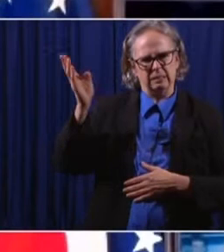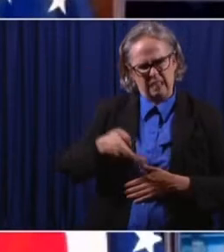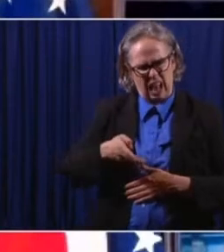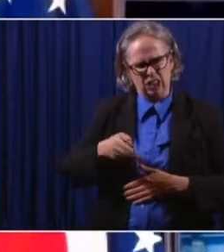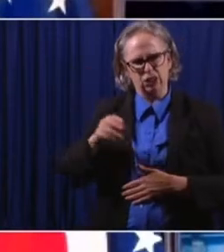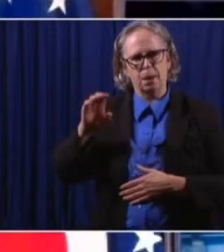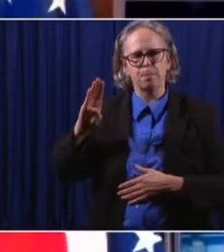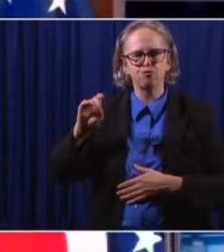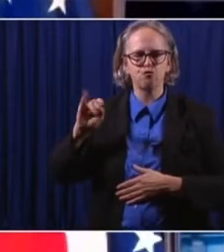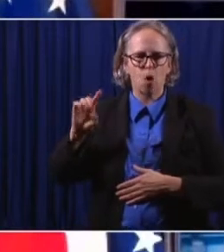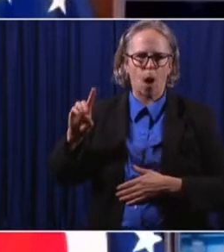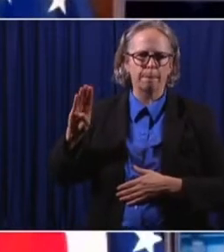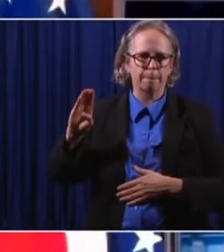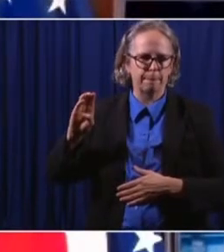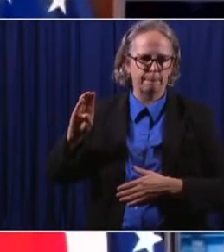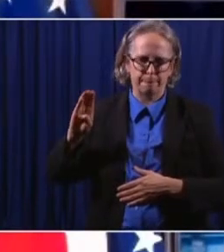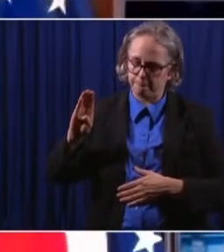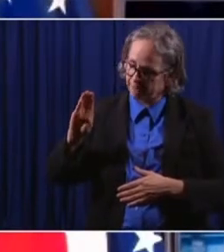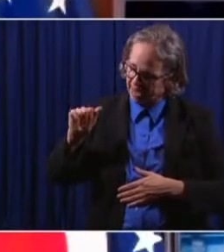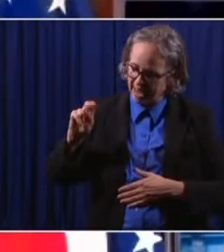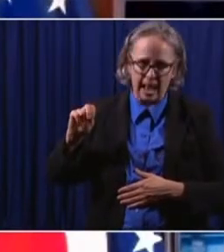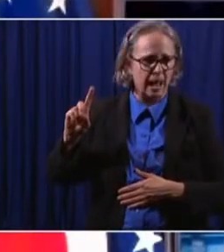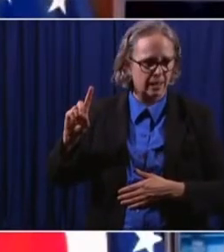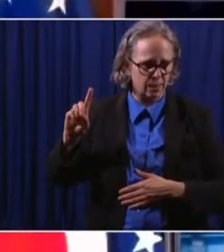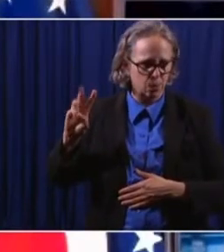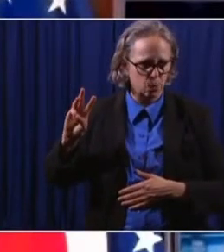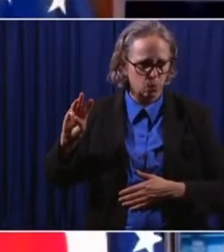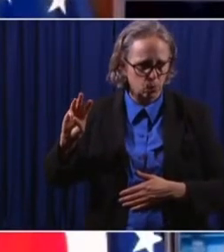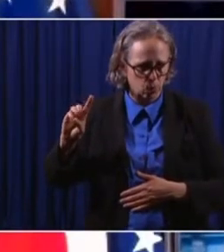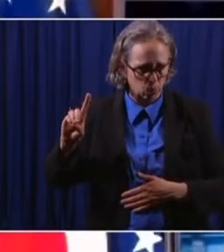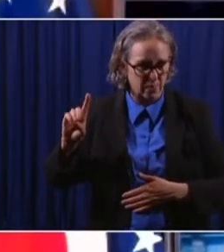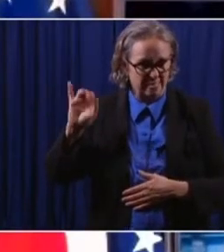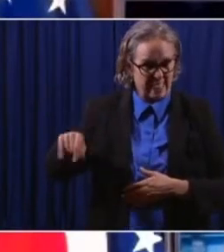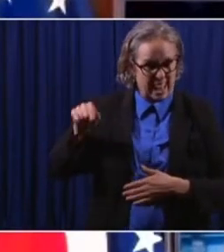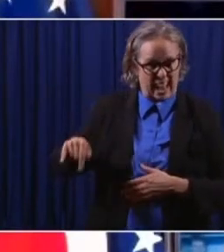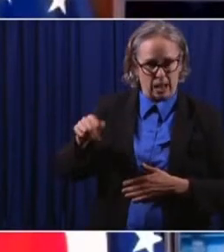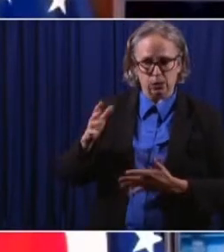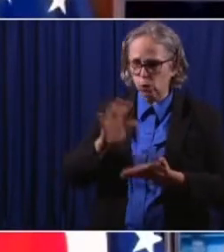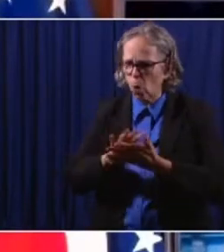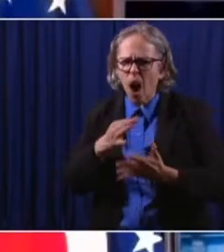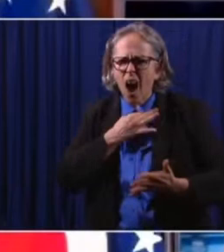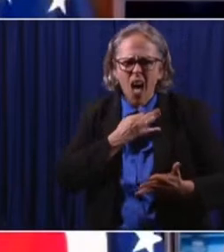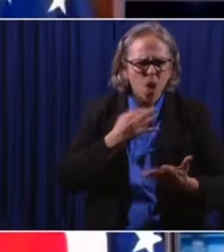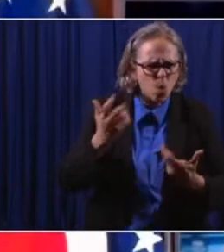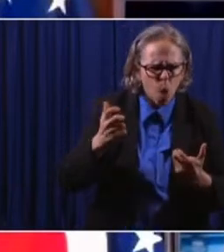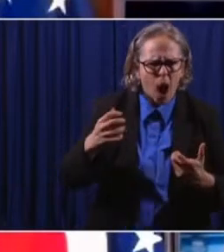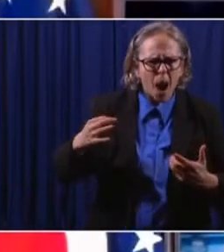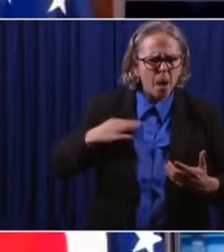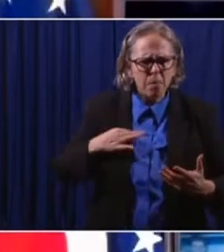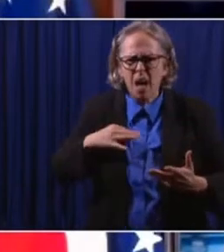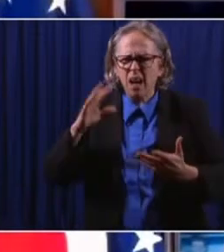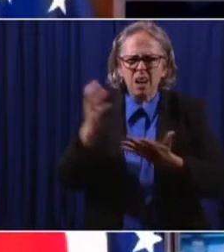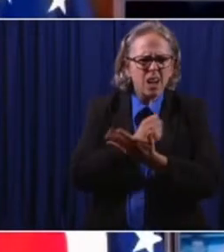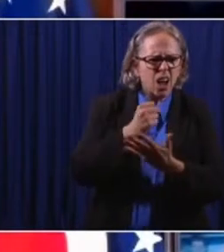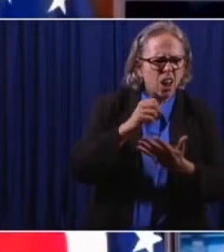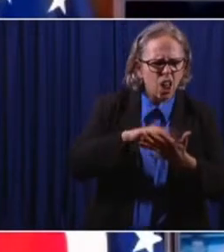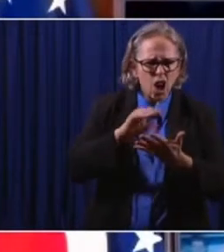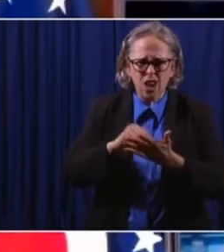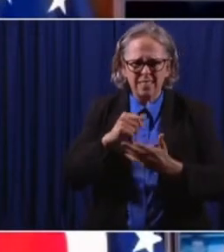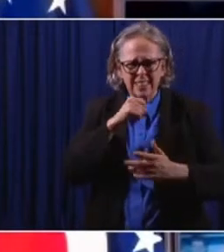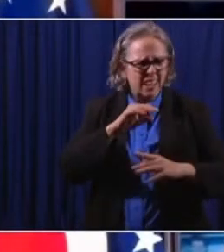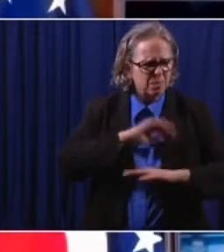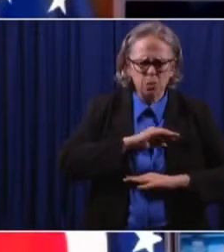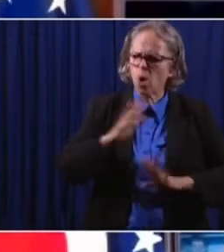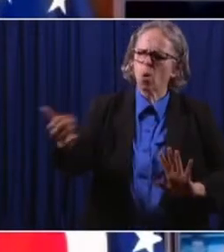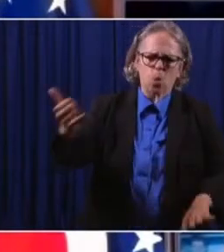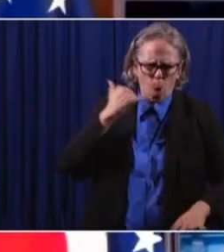innovate.ohio.gov/broadband. So any school district that wants to understand how they can do this, the information's there. And if that's not enough, you just call my office and